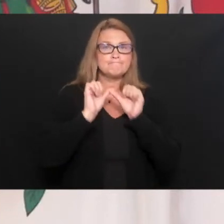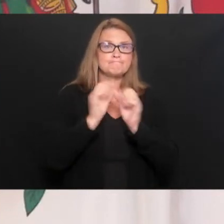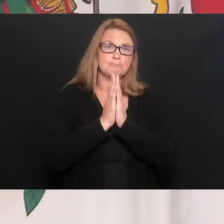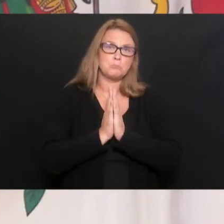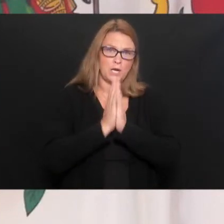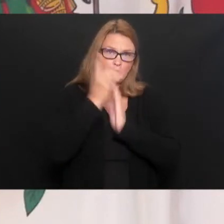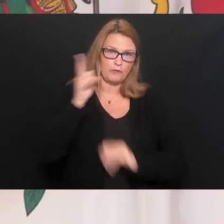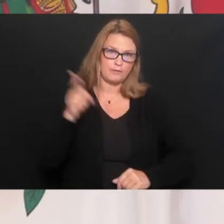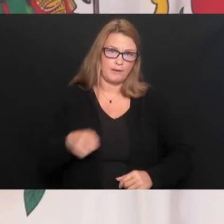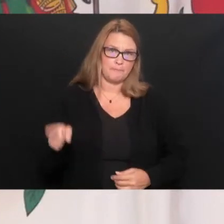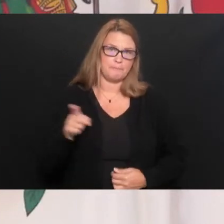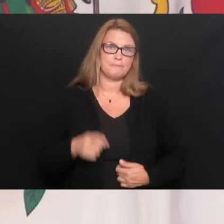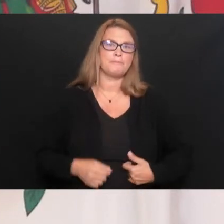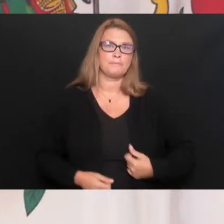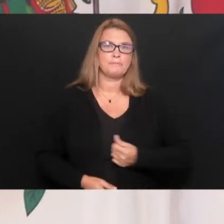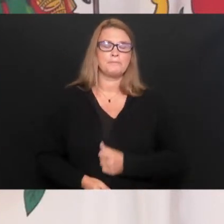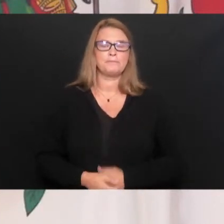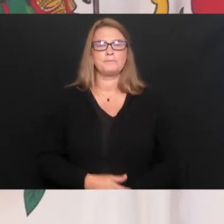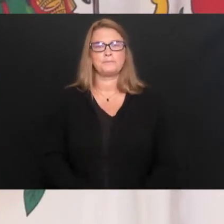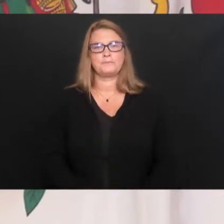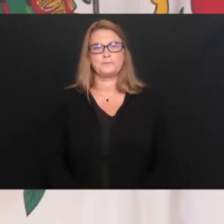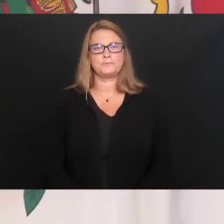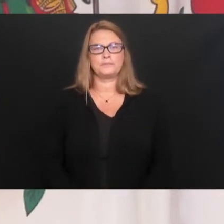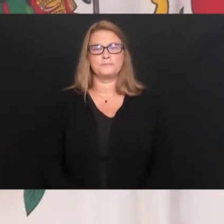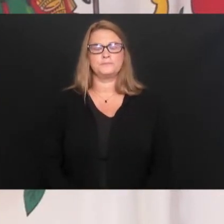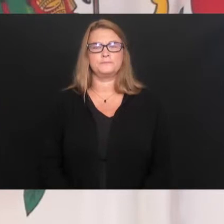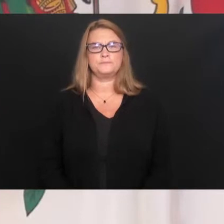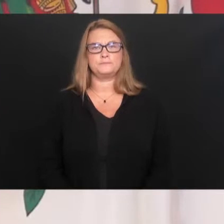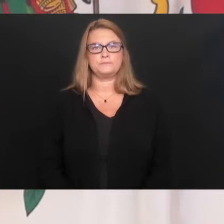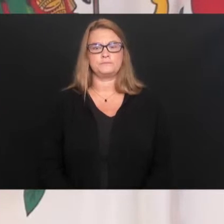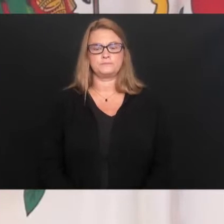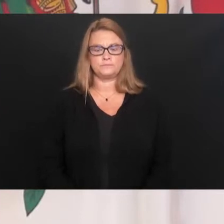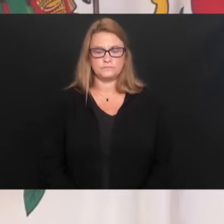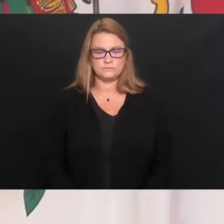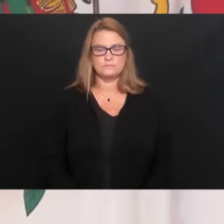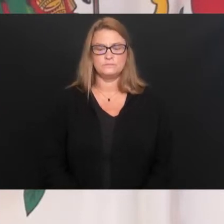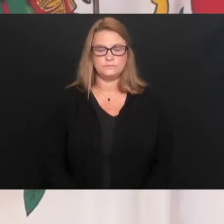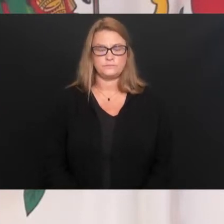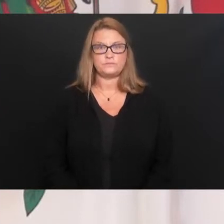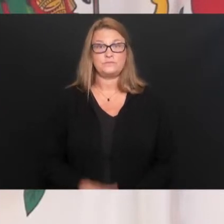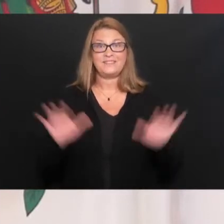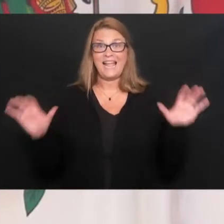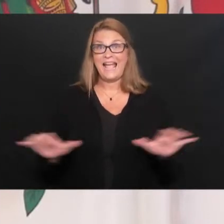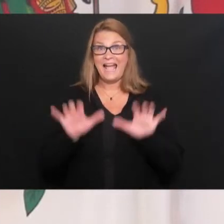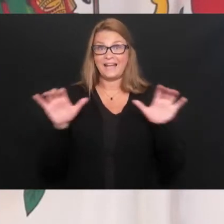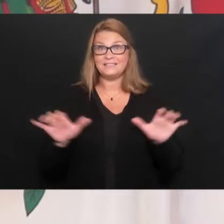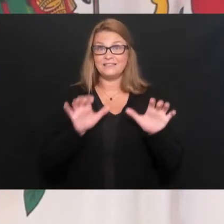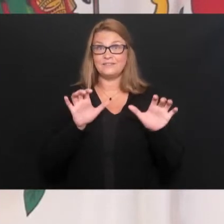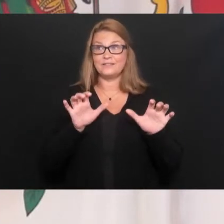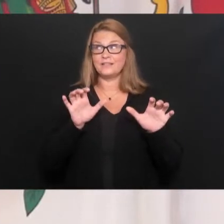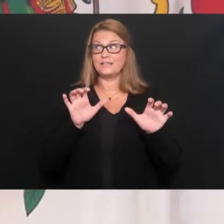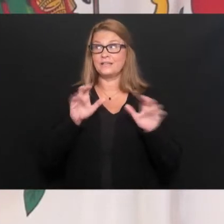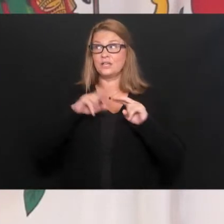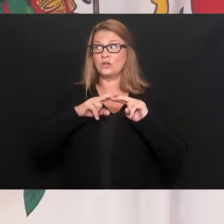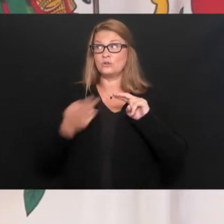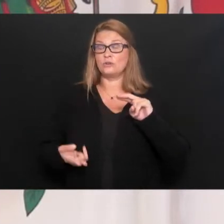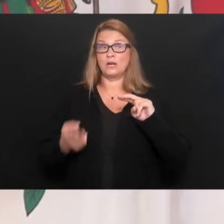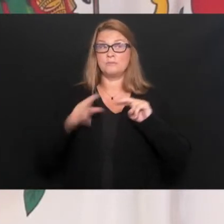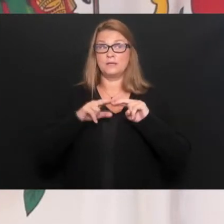prayers. Our active cases continue to drop, you know,